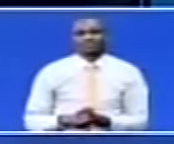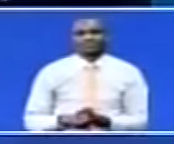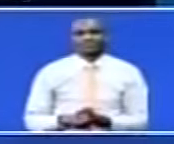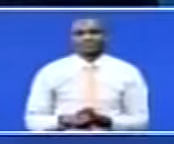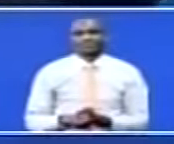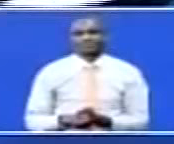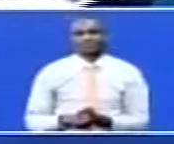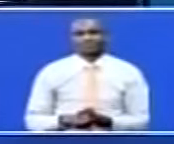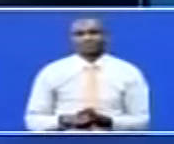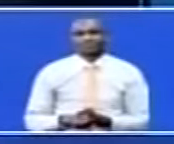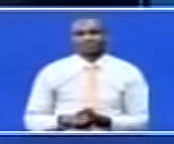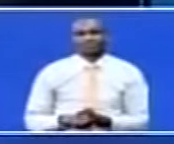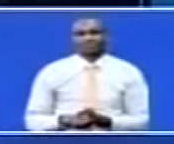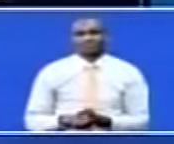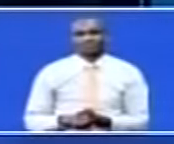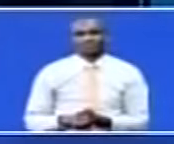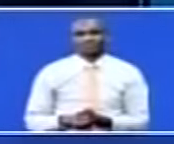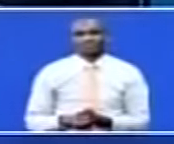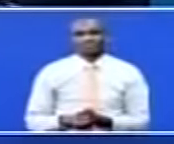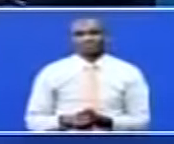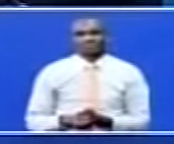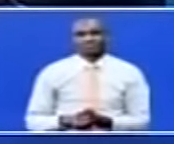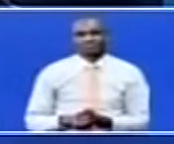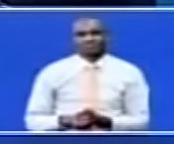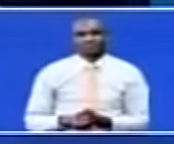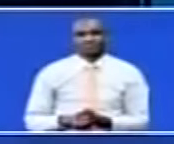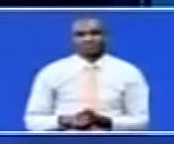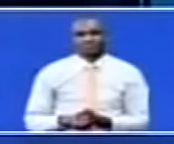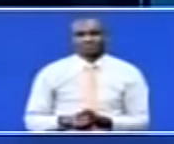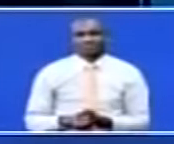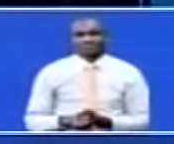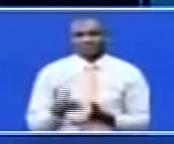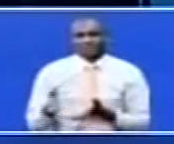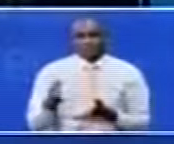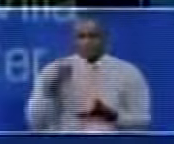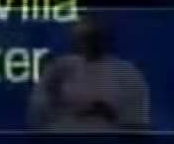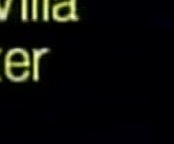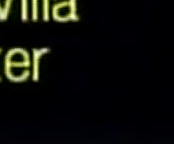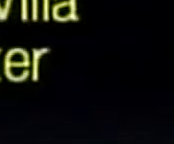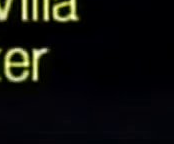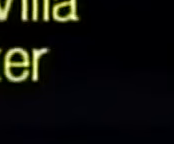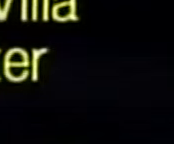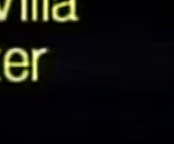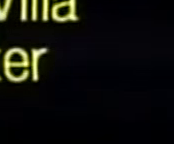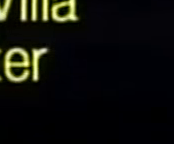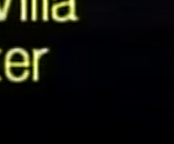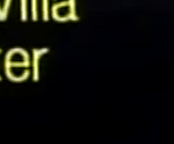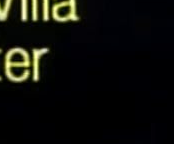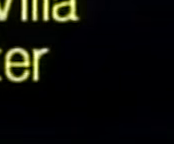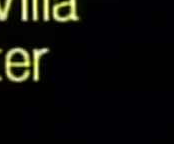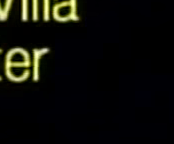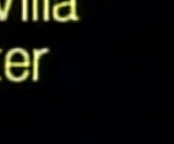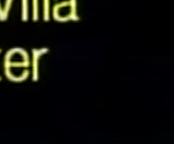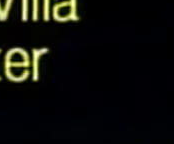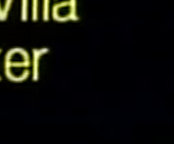taking Aston Villa, a side that has also been struggling and is currently placed bottom on the log. And remember, in the Everton tie, Romelu